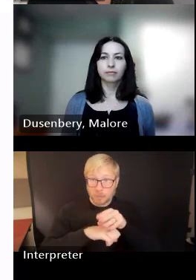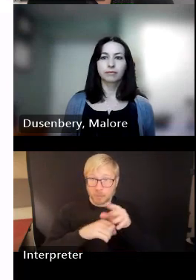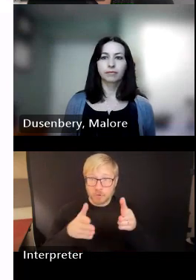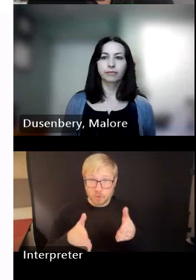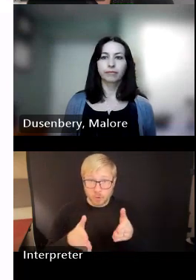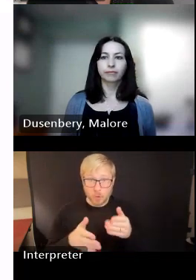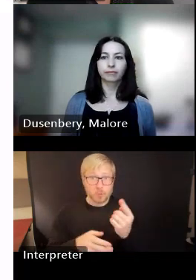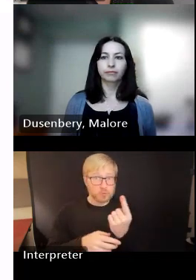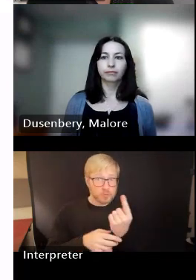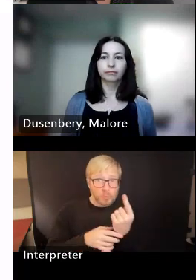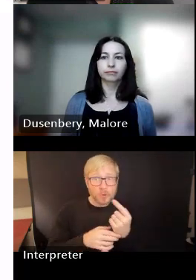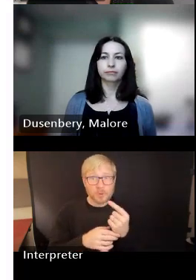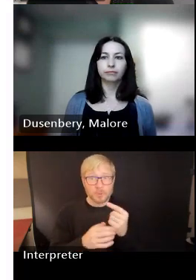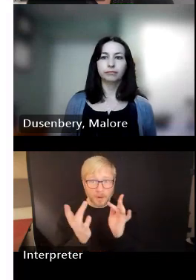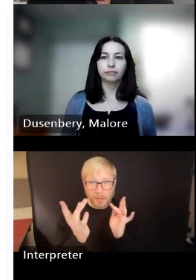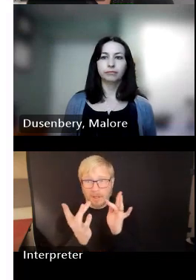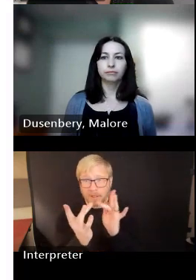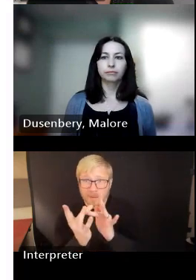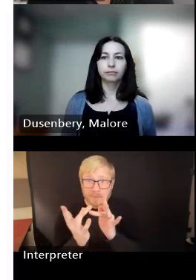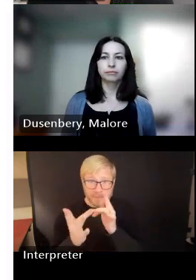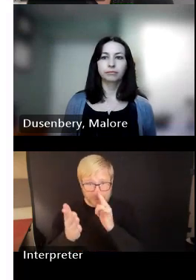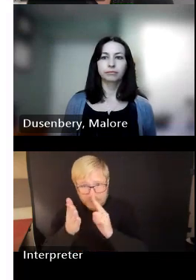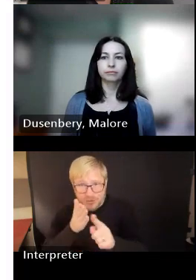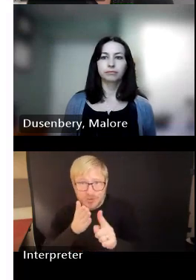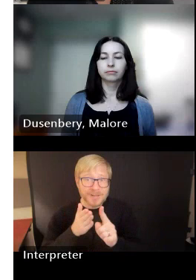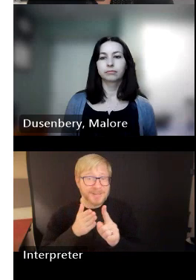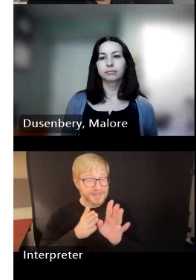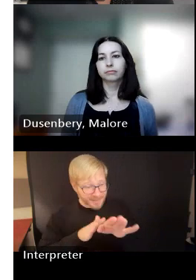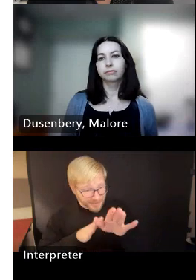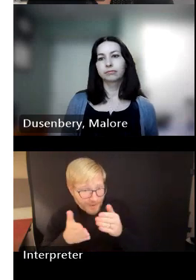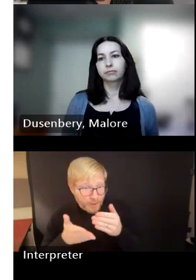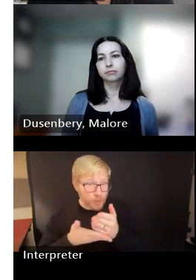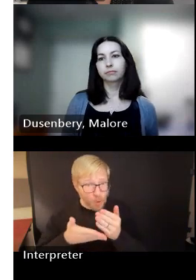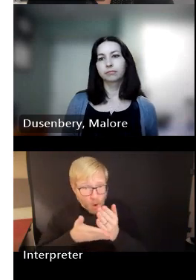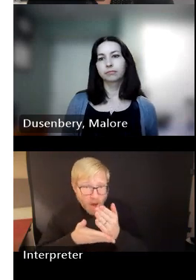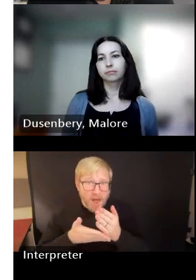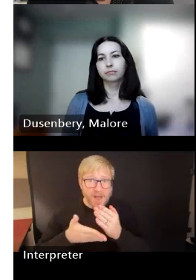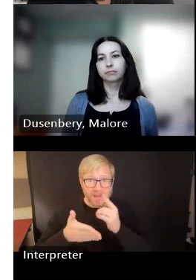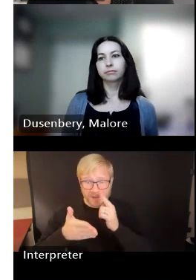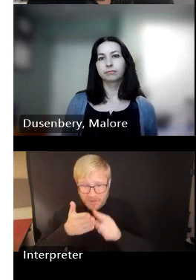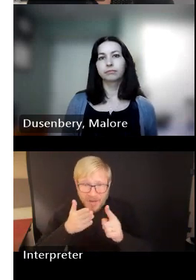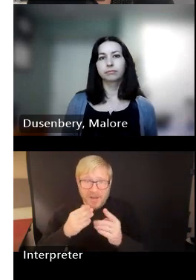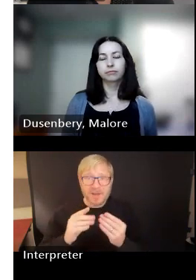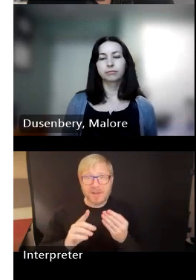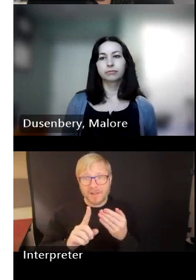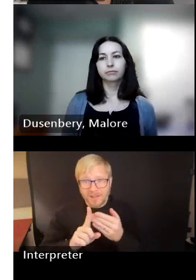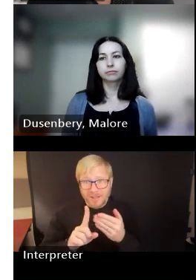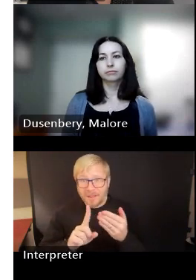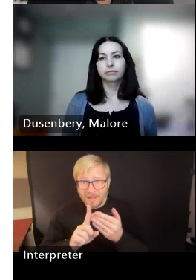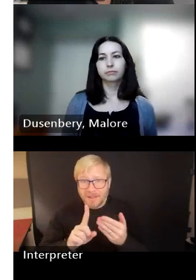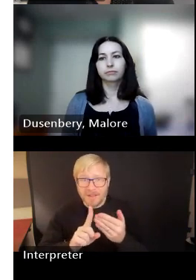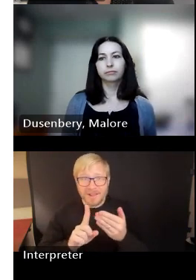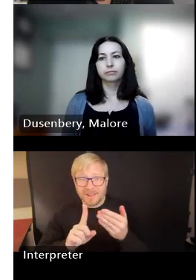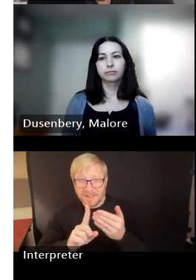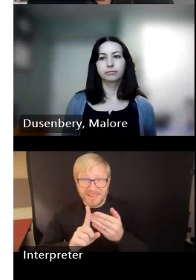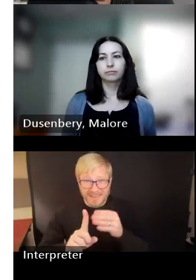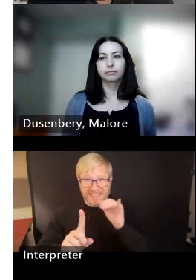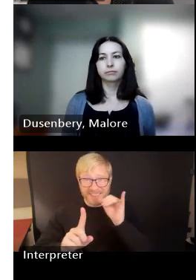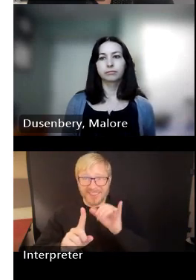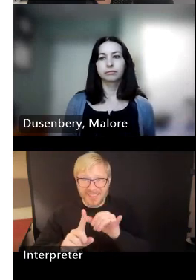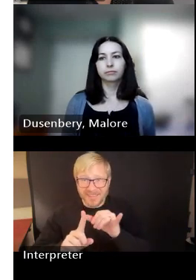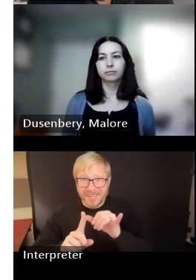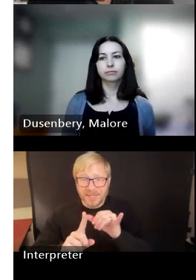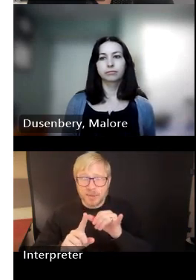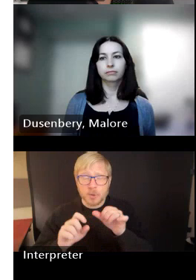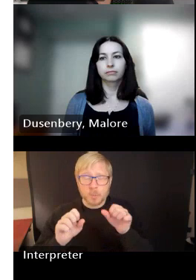huge part of who can help make a tiny piece of normalcy come back. Just like